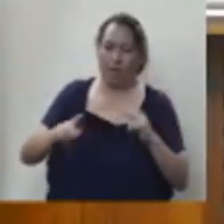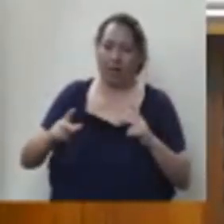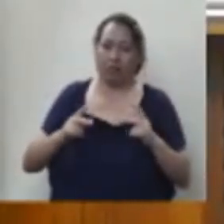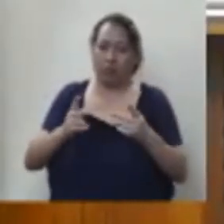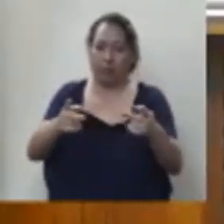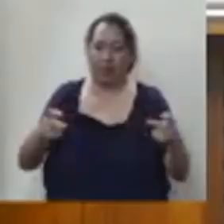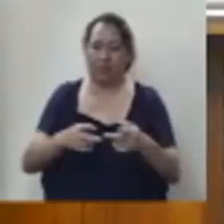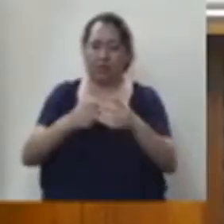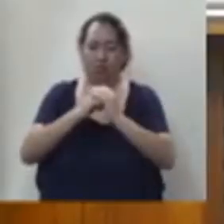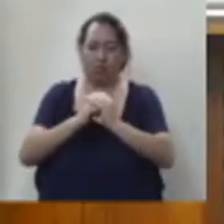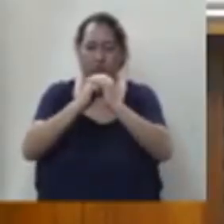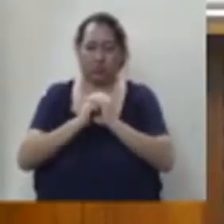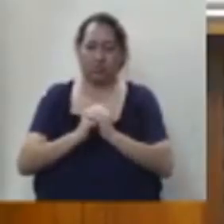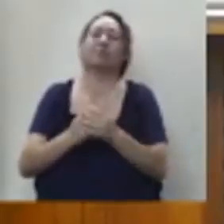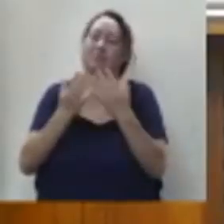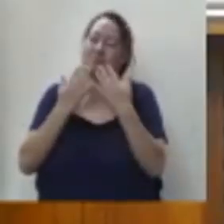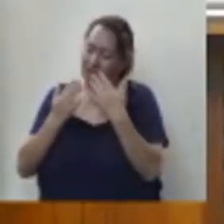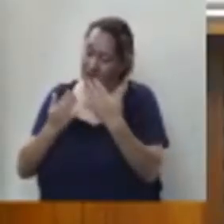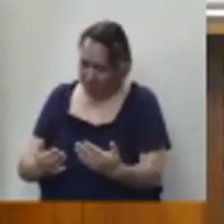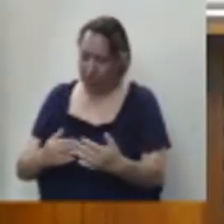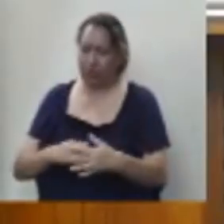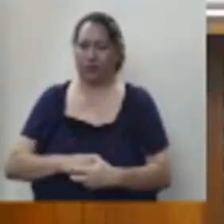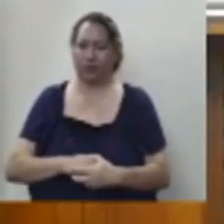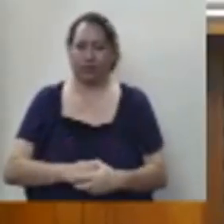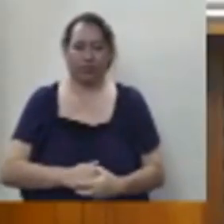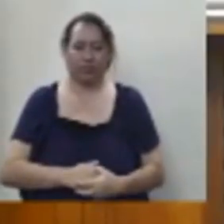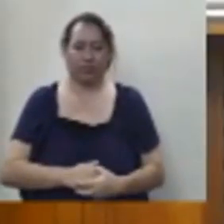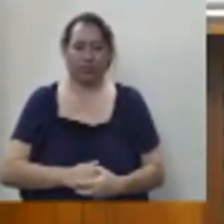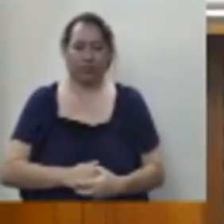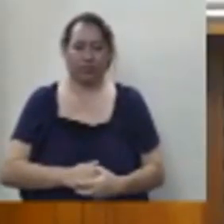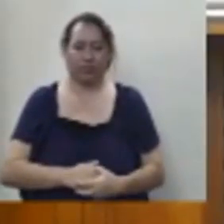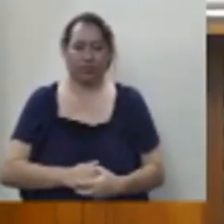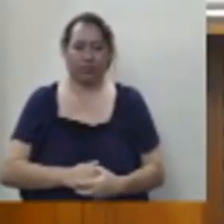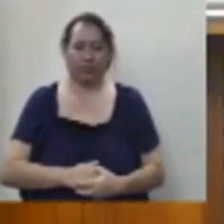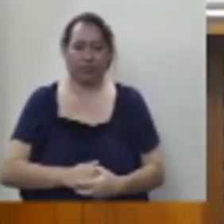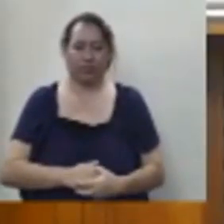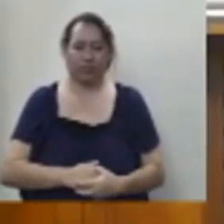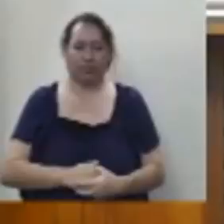Masi. Thank you, everybody. We'll see you next Monday.